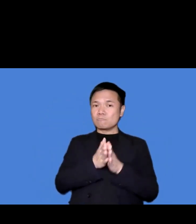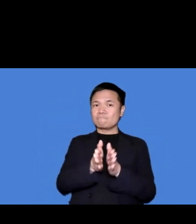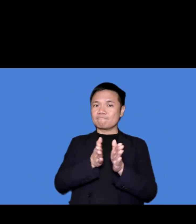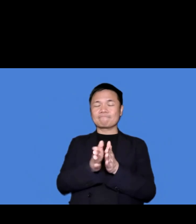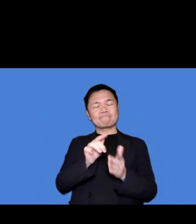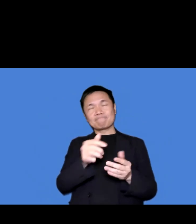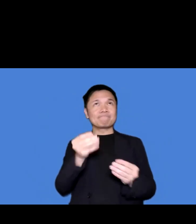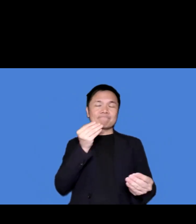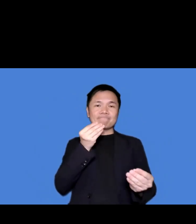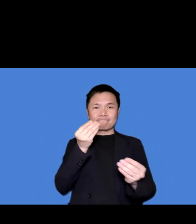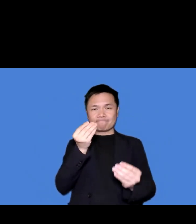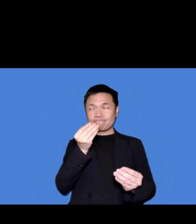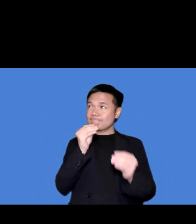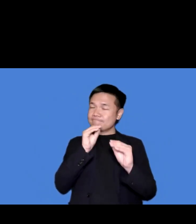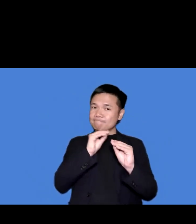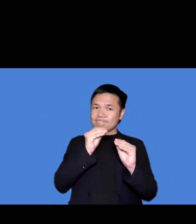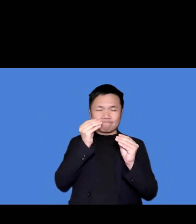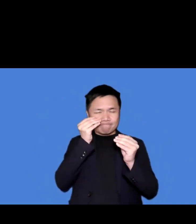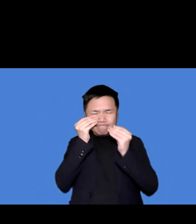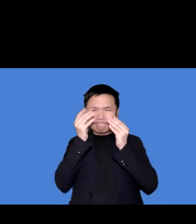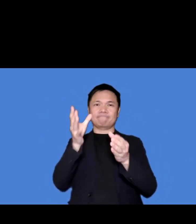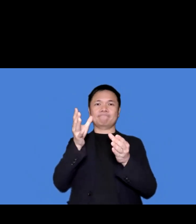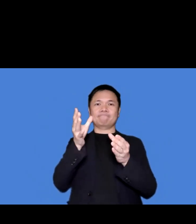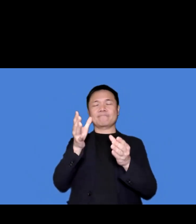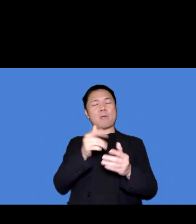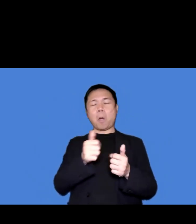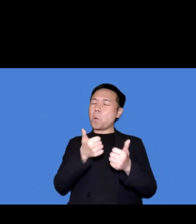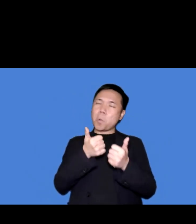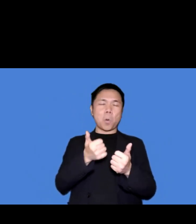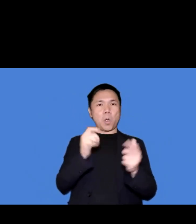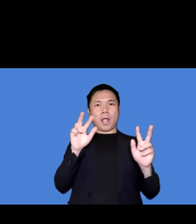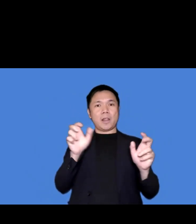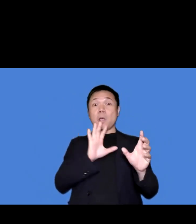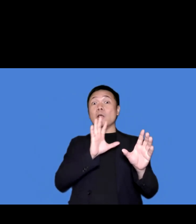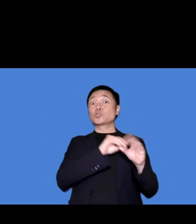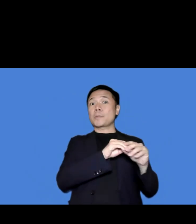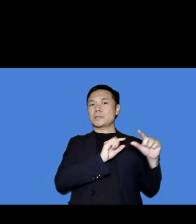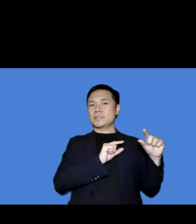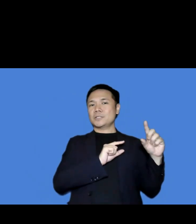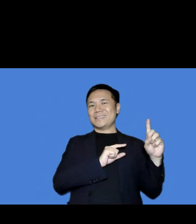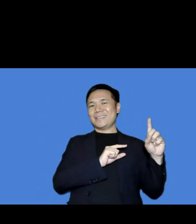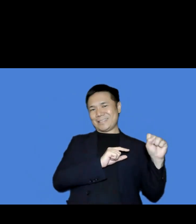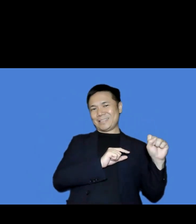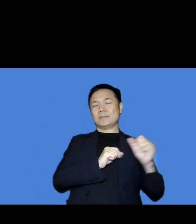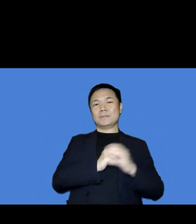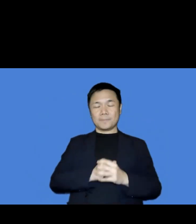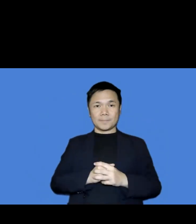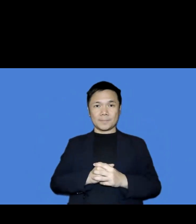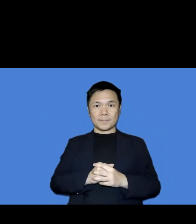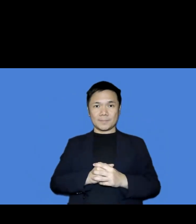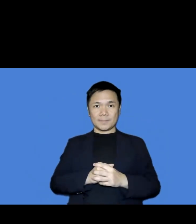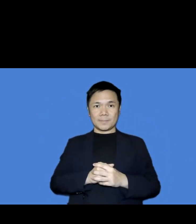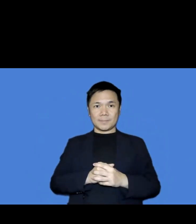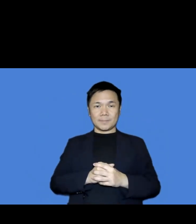valuable information with us about participation in the Global Disability Summit. I would also